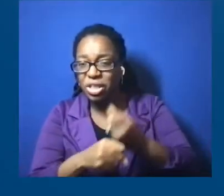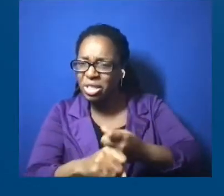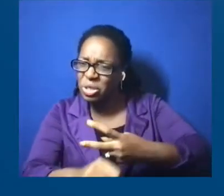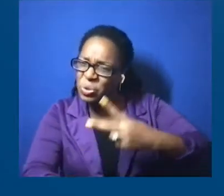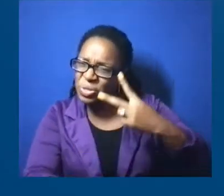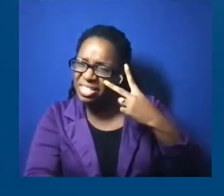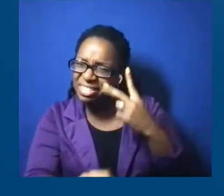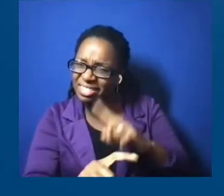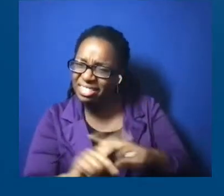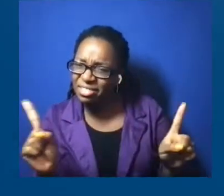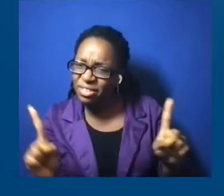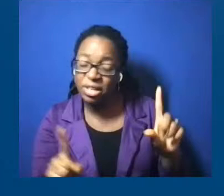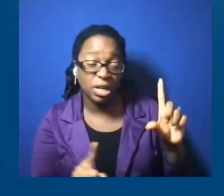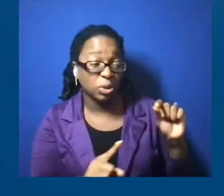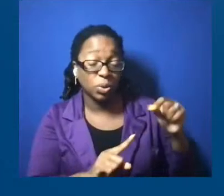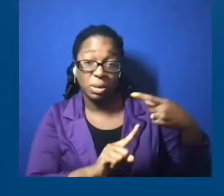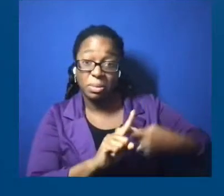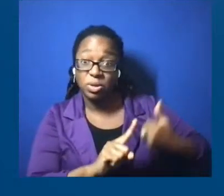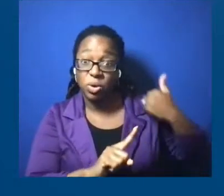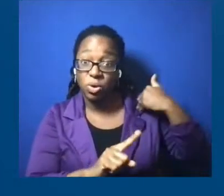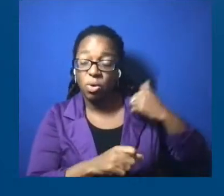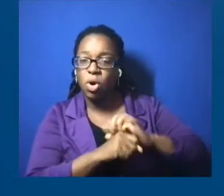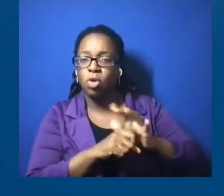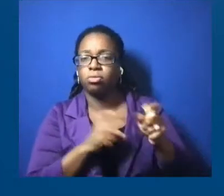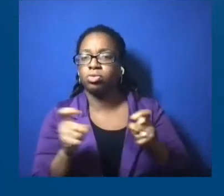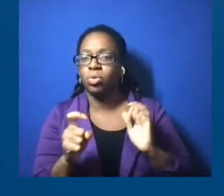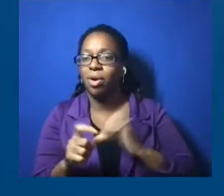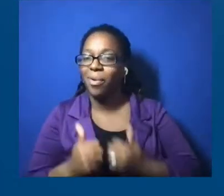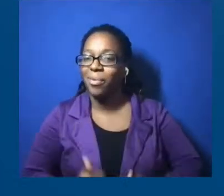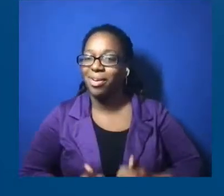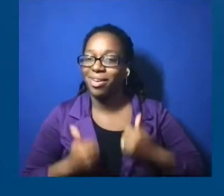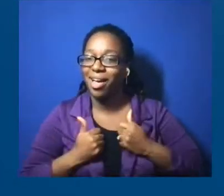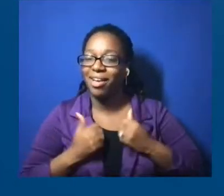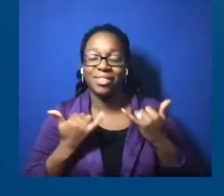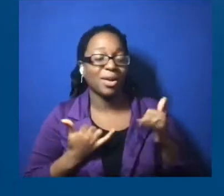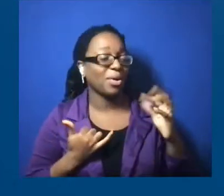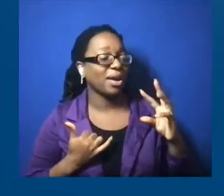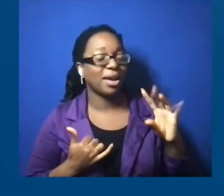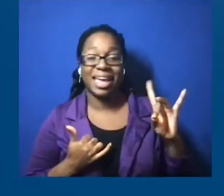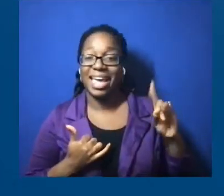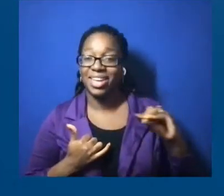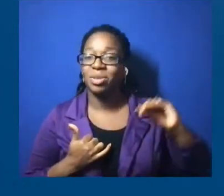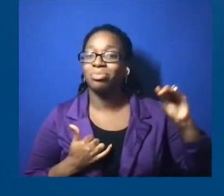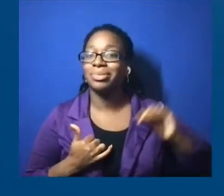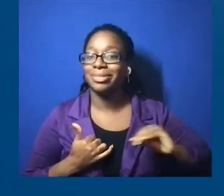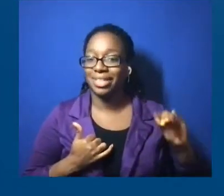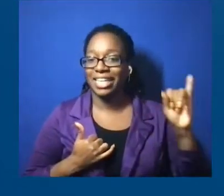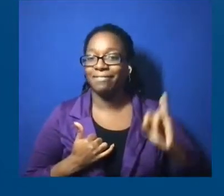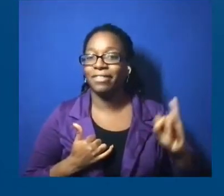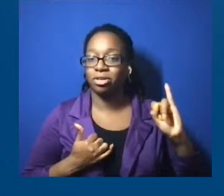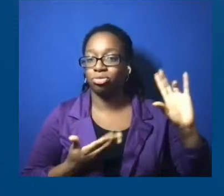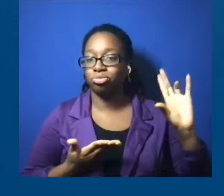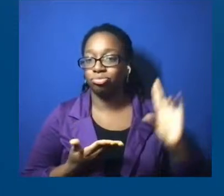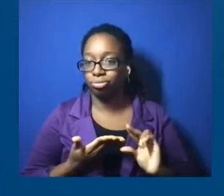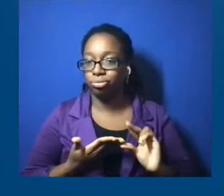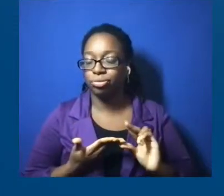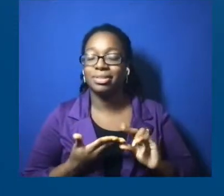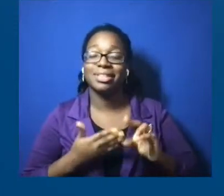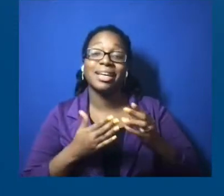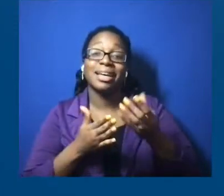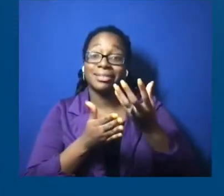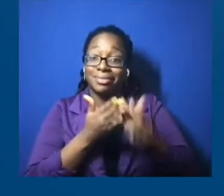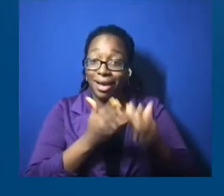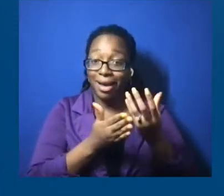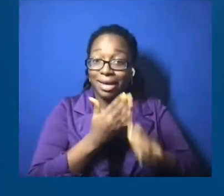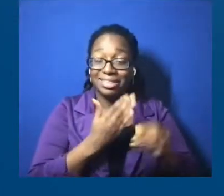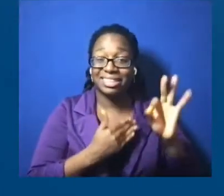COVID ruled our lives. Today, infections are down 80% from when we took office. Deaths are down 90%. And we